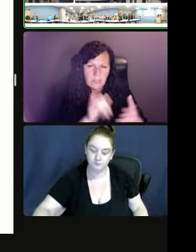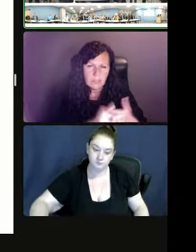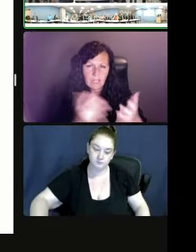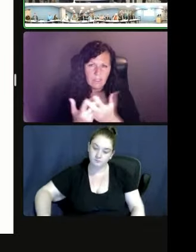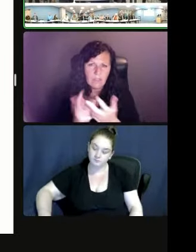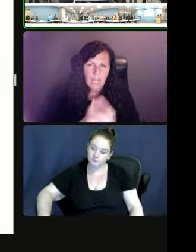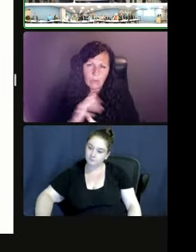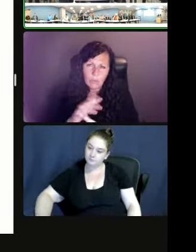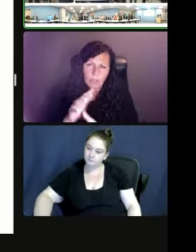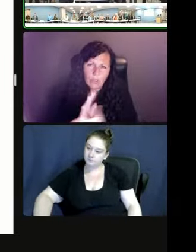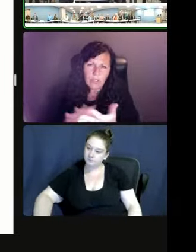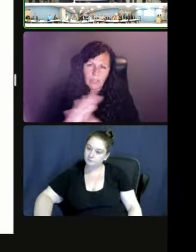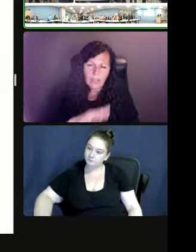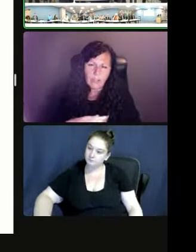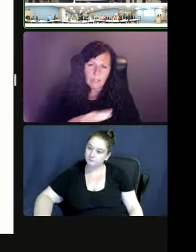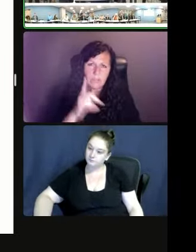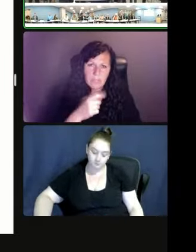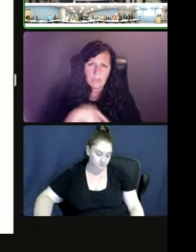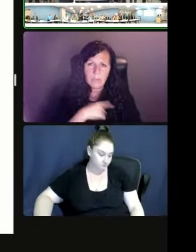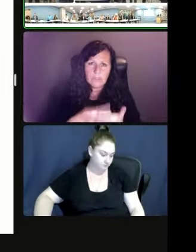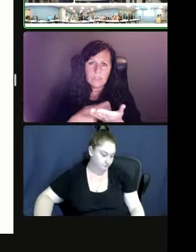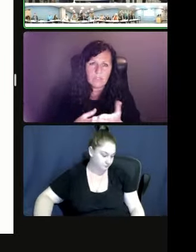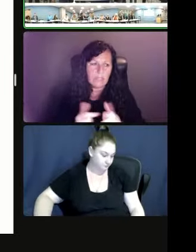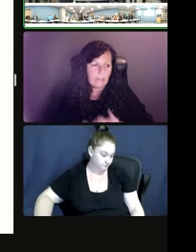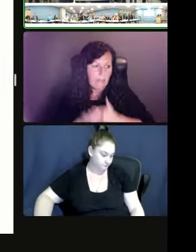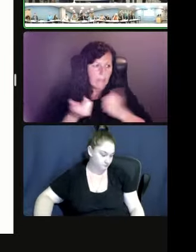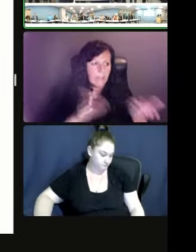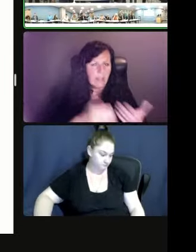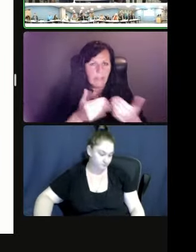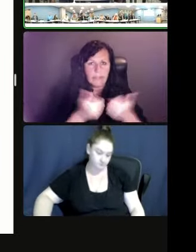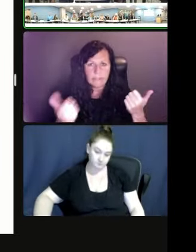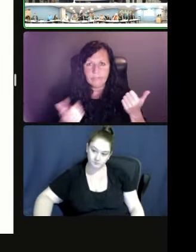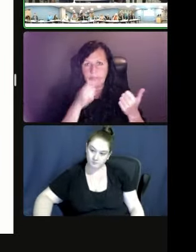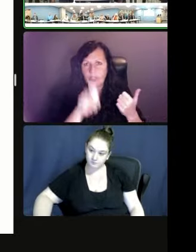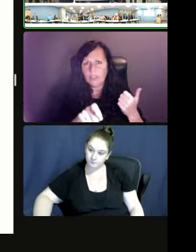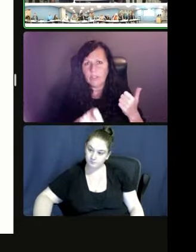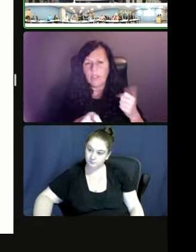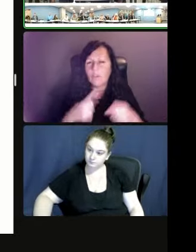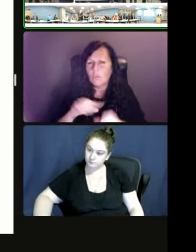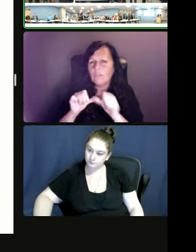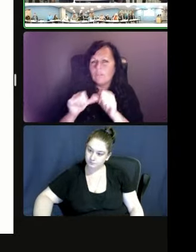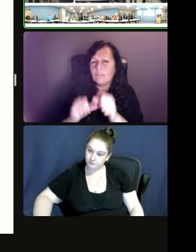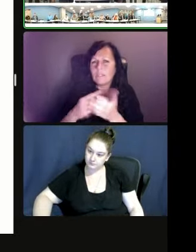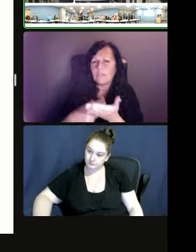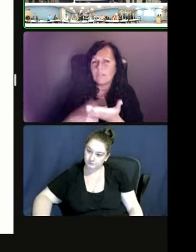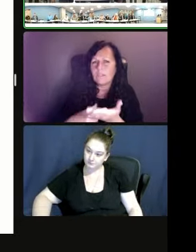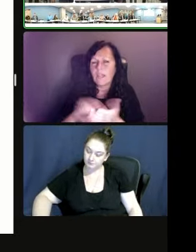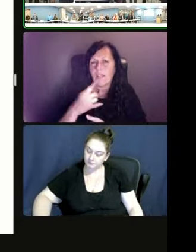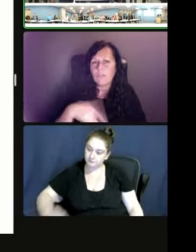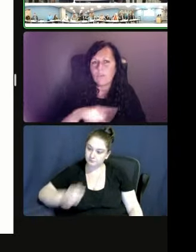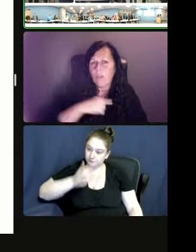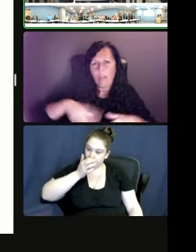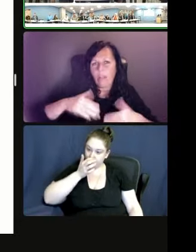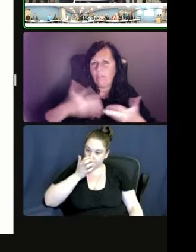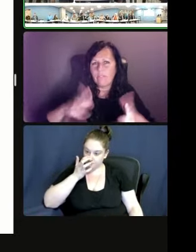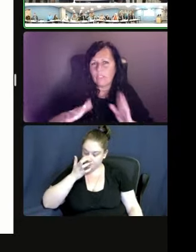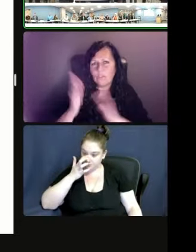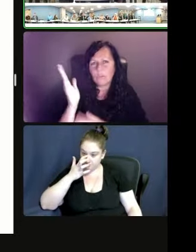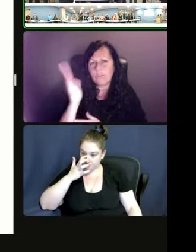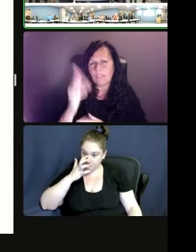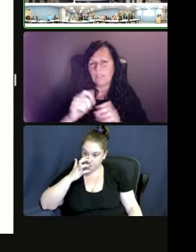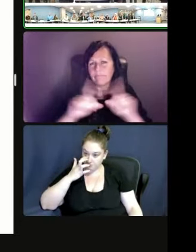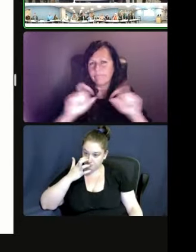this is life and death. Yeah, let's keep going through this because we're by far not done, and you'll